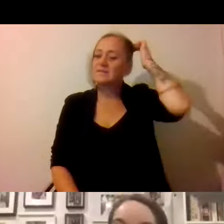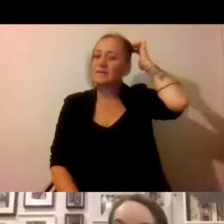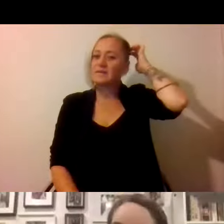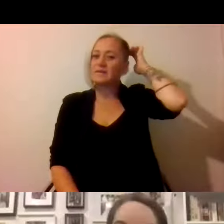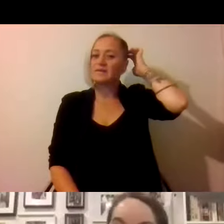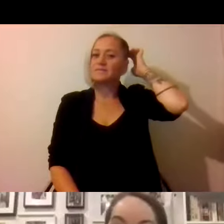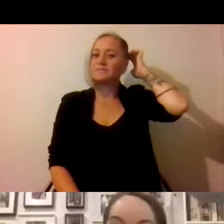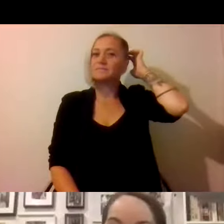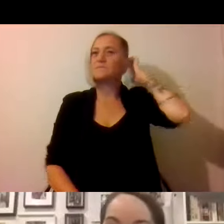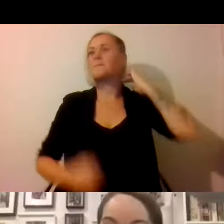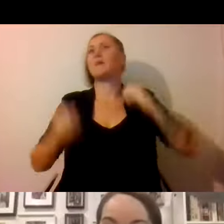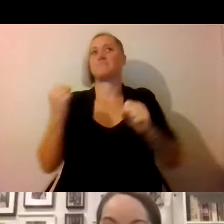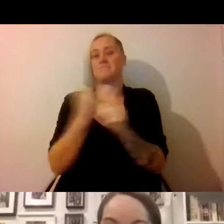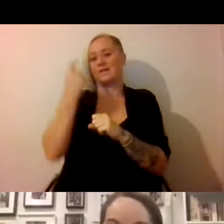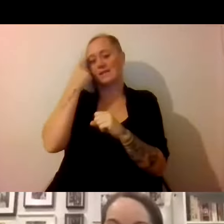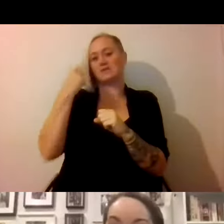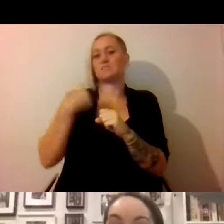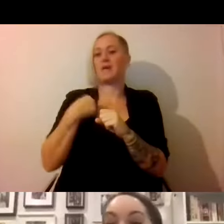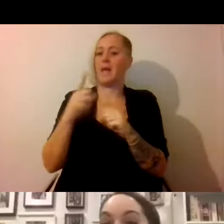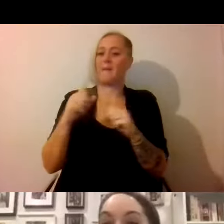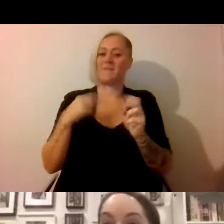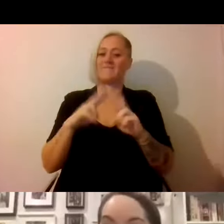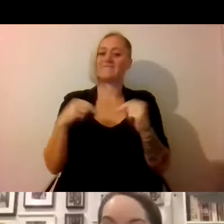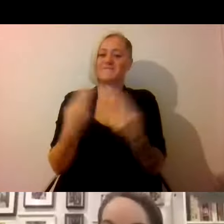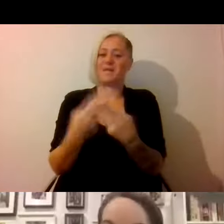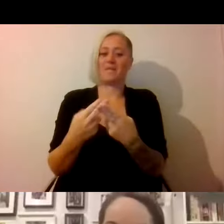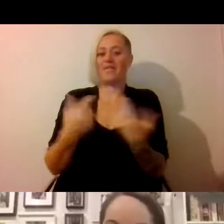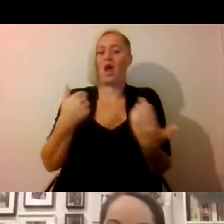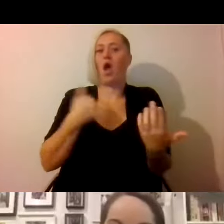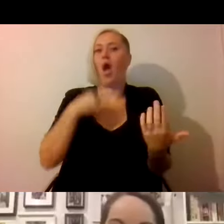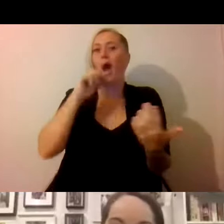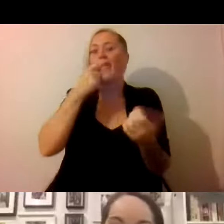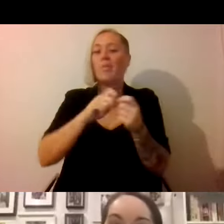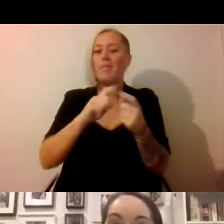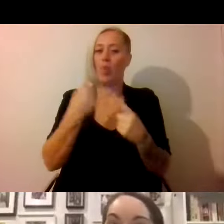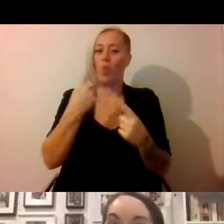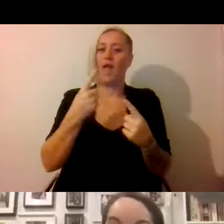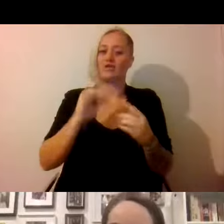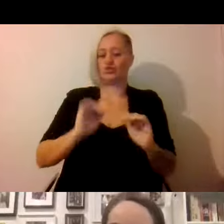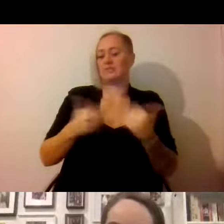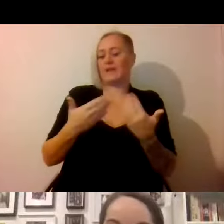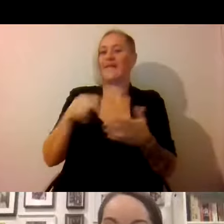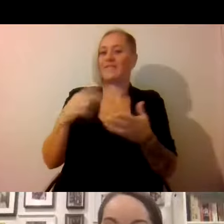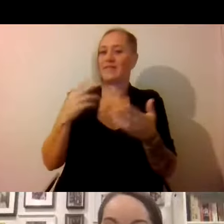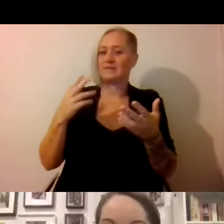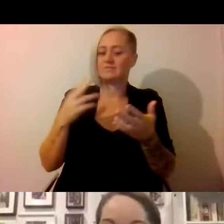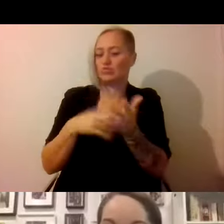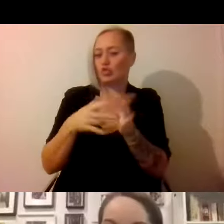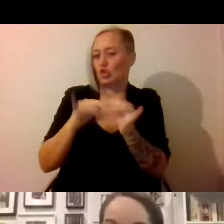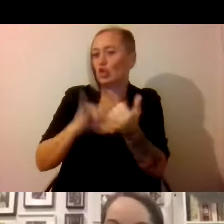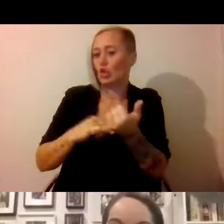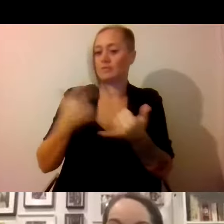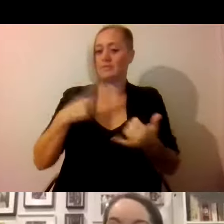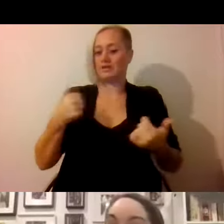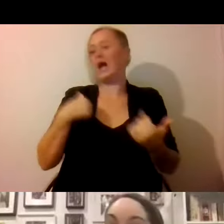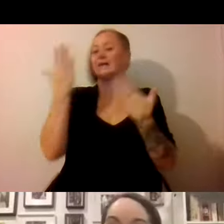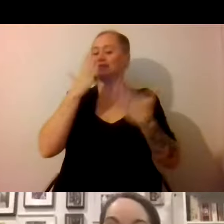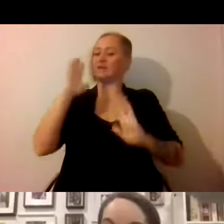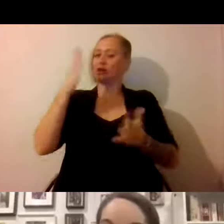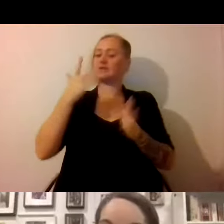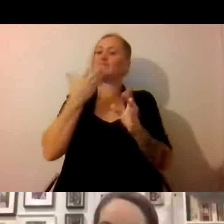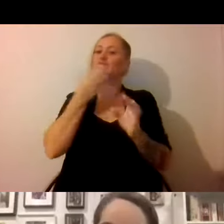It made sense to me and to the members of my family that I'd be the one to deliver this news. Having studied AUSLAN a few years beforehand, my